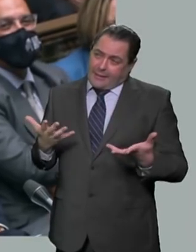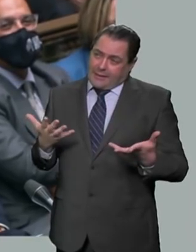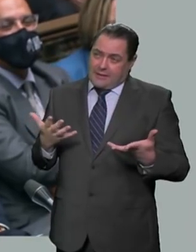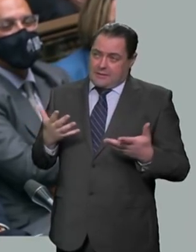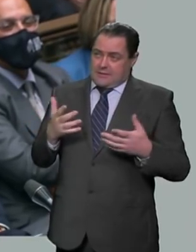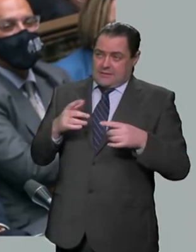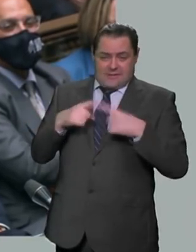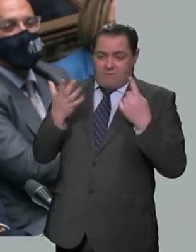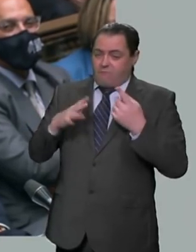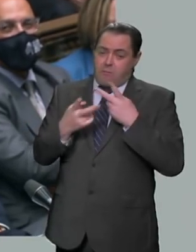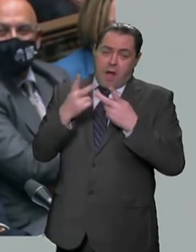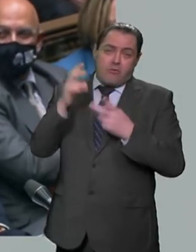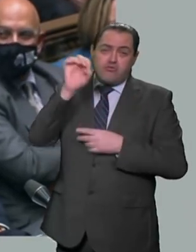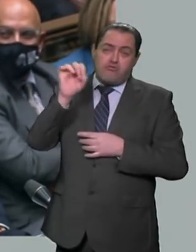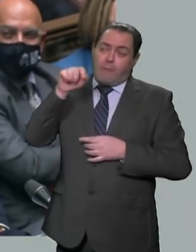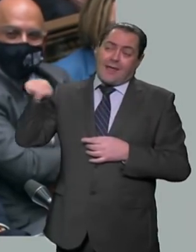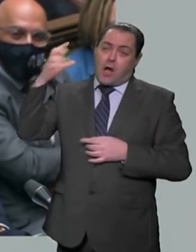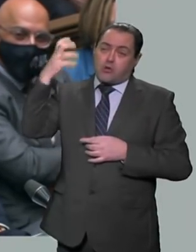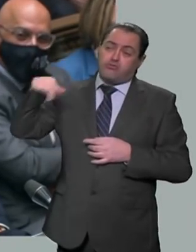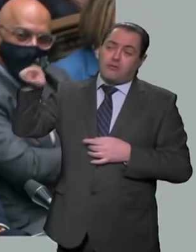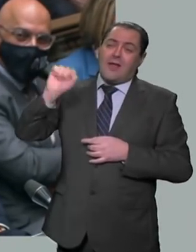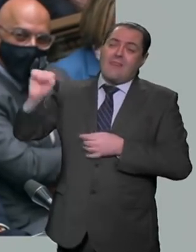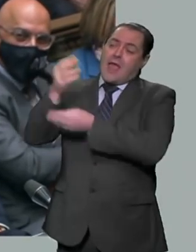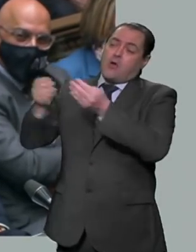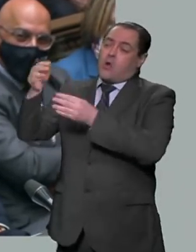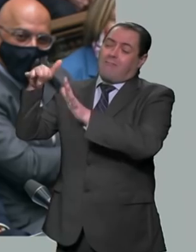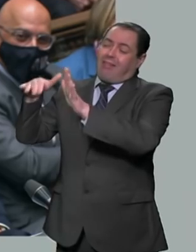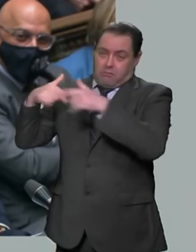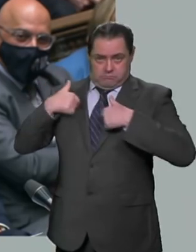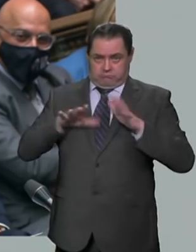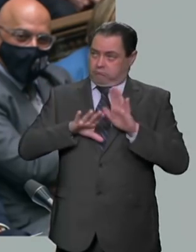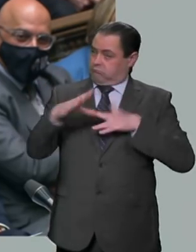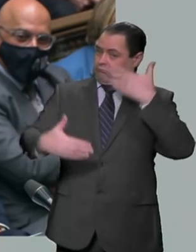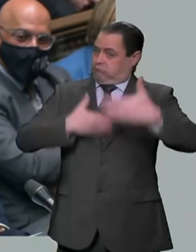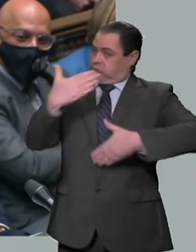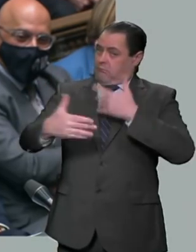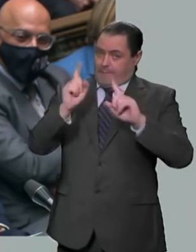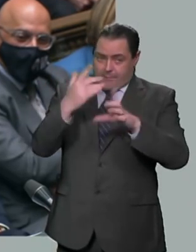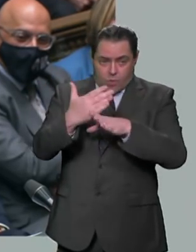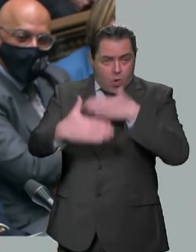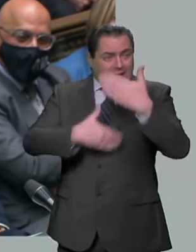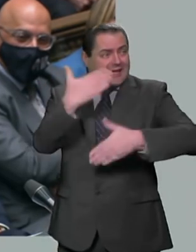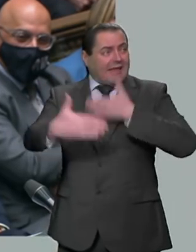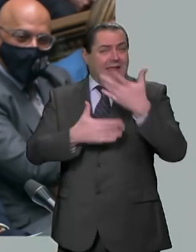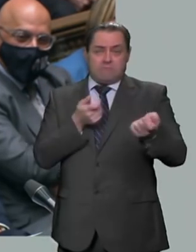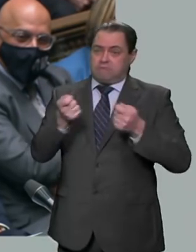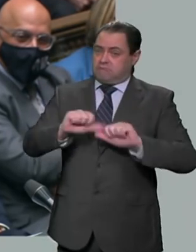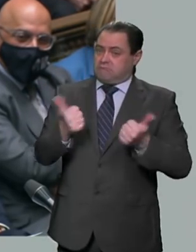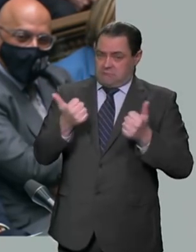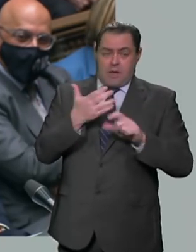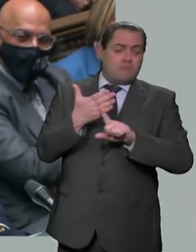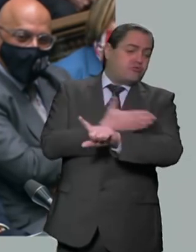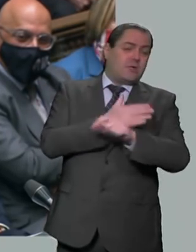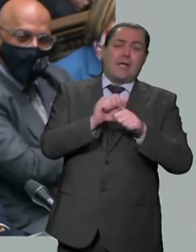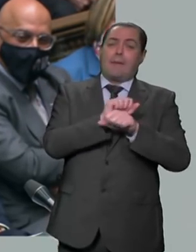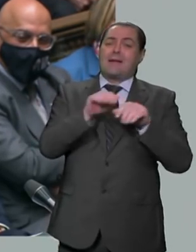virtually any other European economy, have been able to keep going and keep people in work, and we've now got more people in work than there were before the